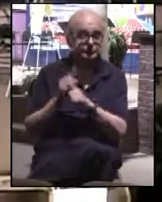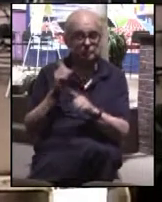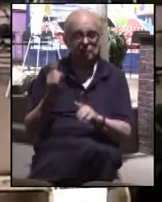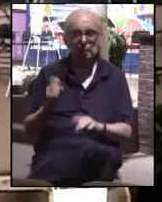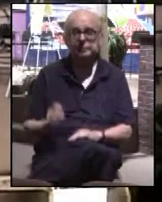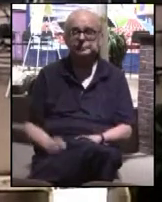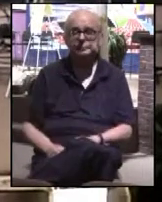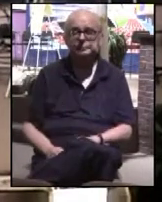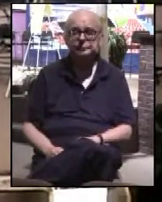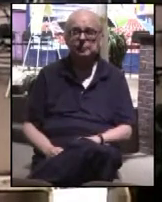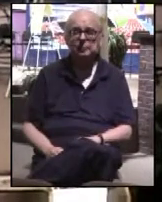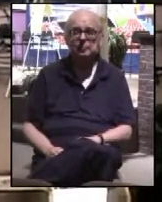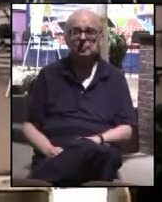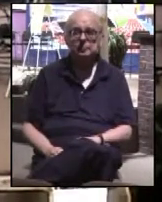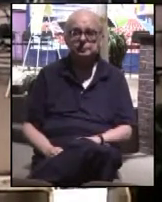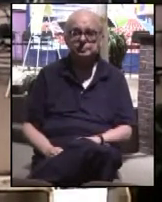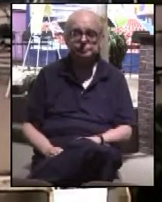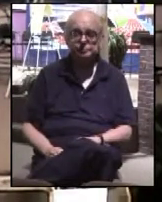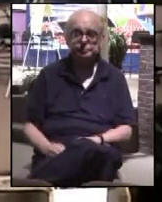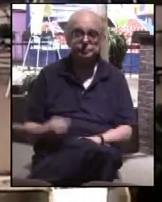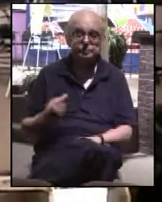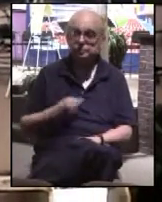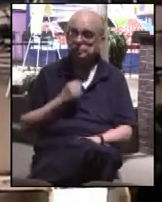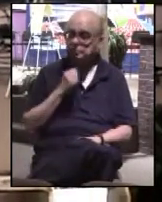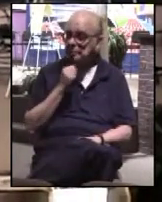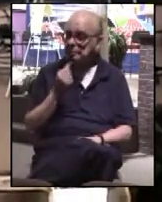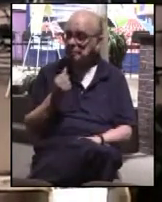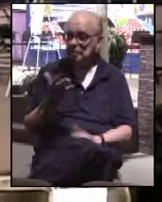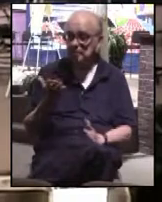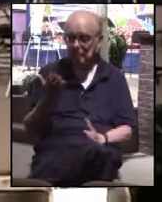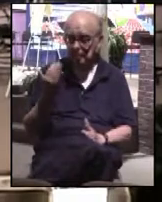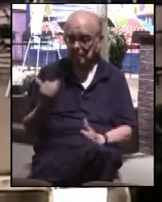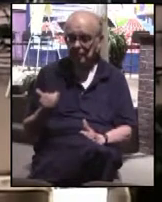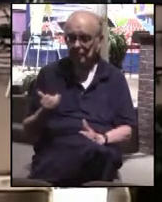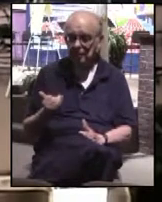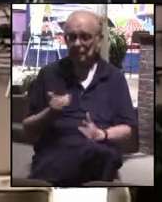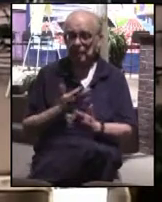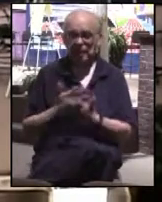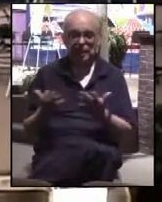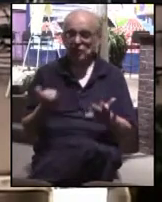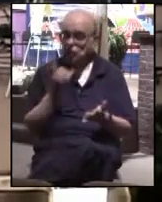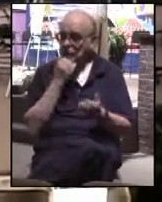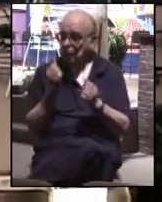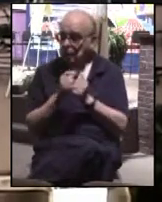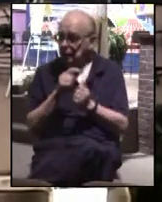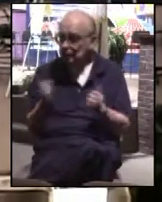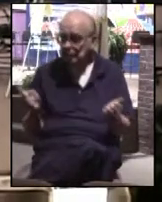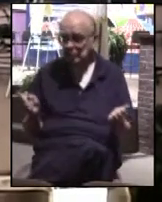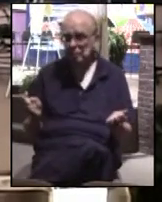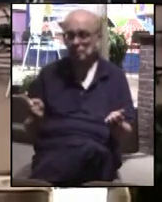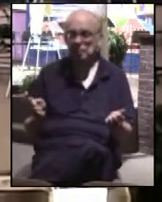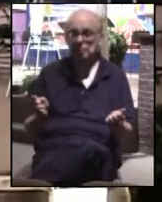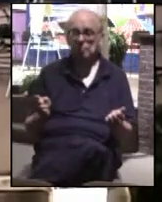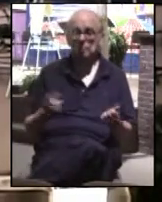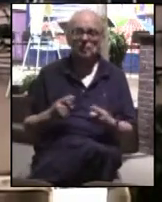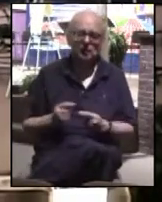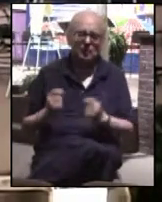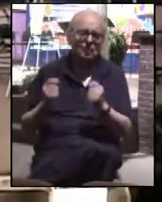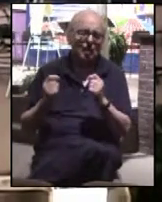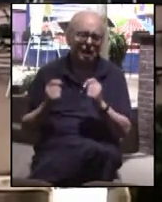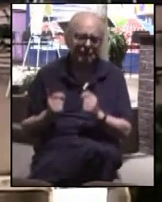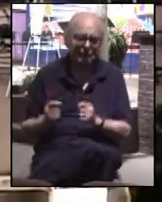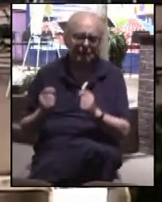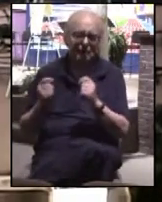right and and and we don't because there's things wrong with them and we try you know